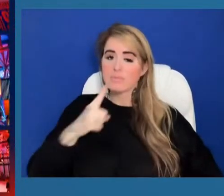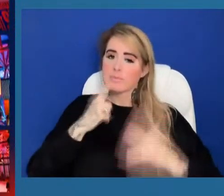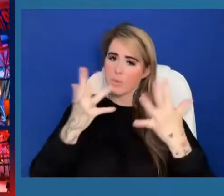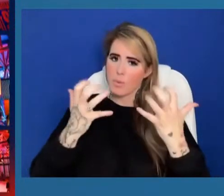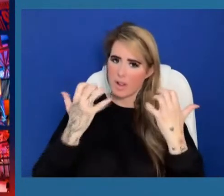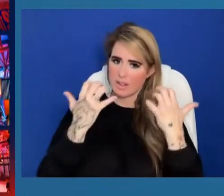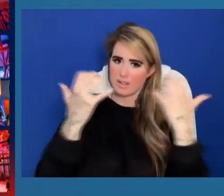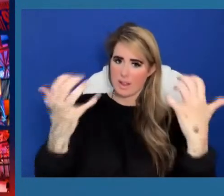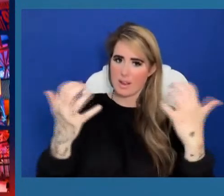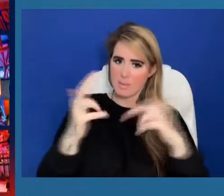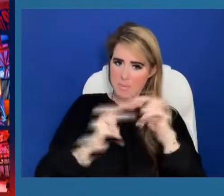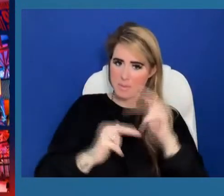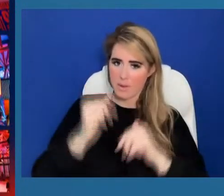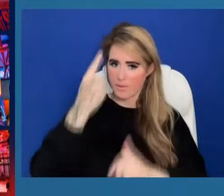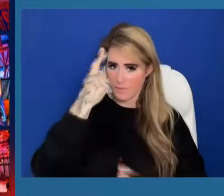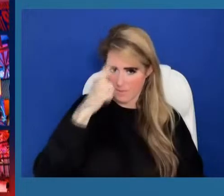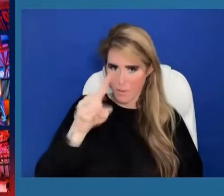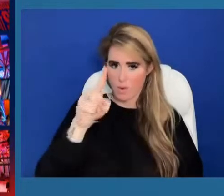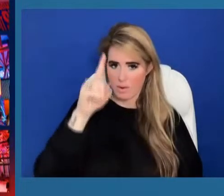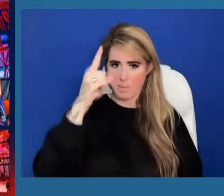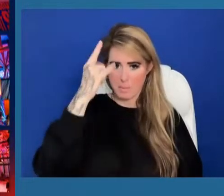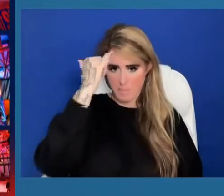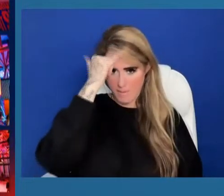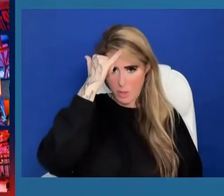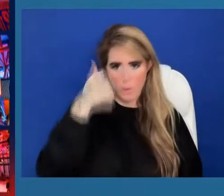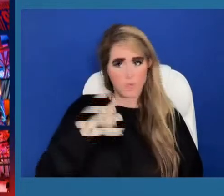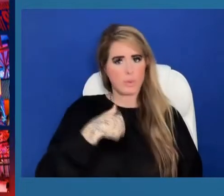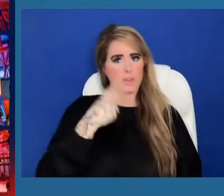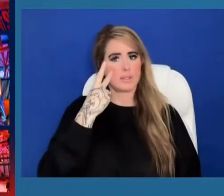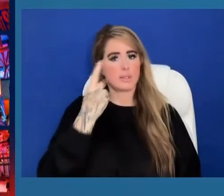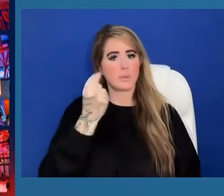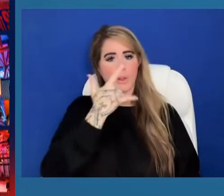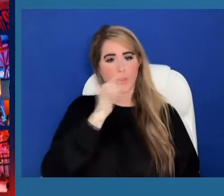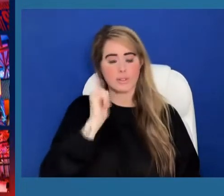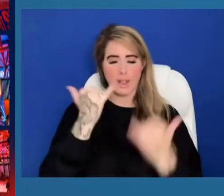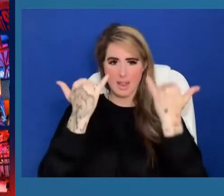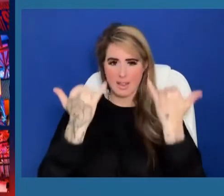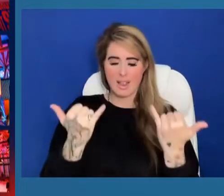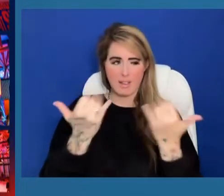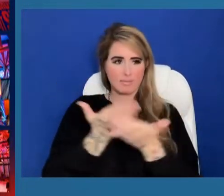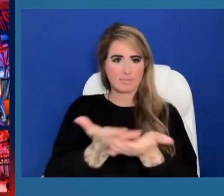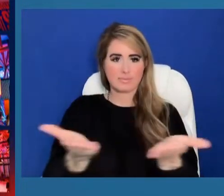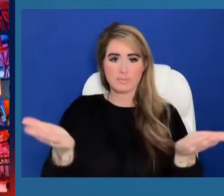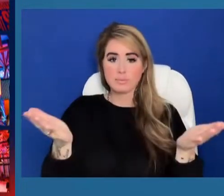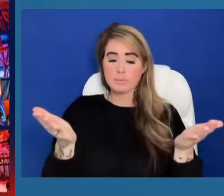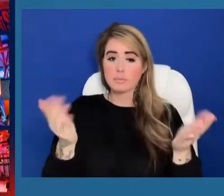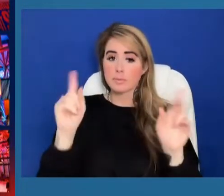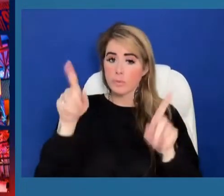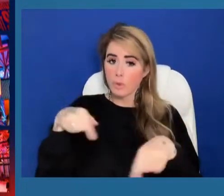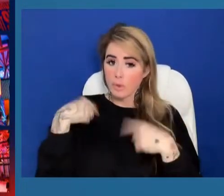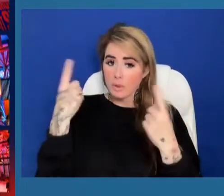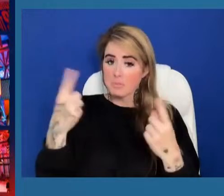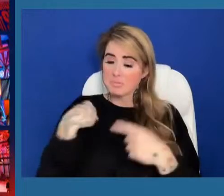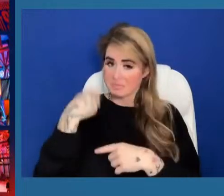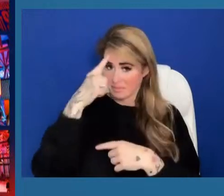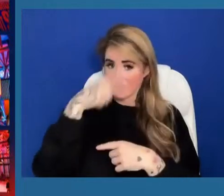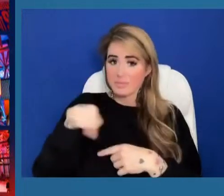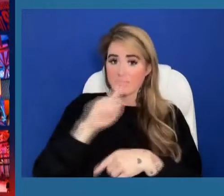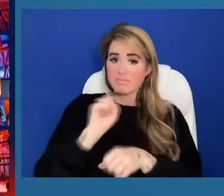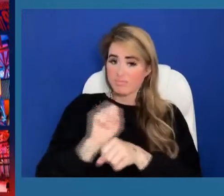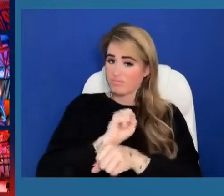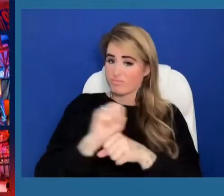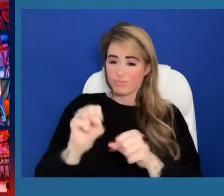built for Buffalo, and we're starting to see what that looks like right before our eyes. So far, I think you guys are nailing